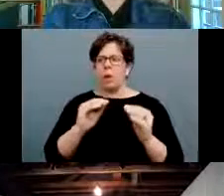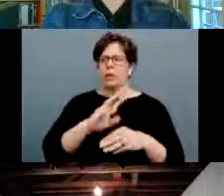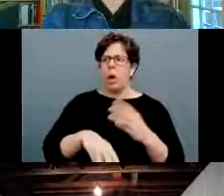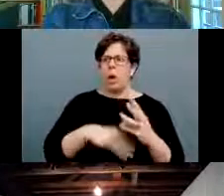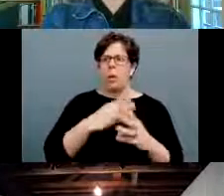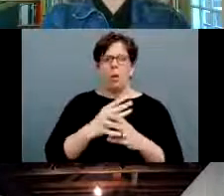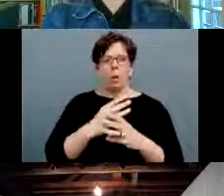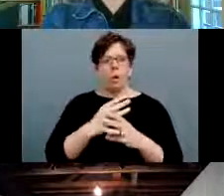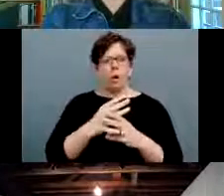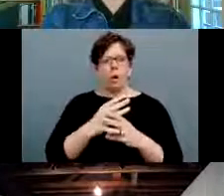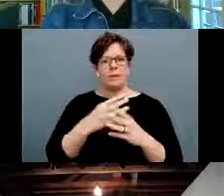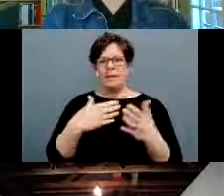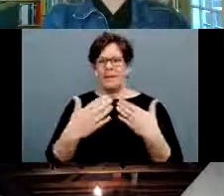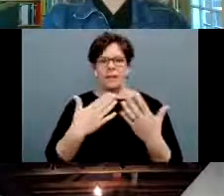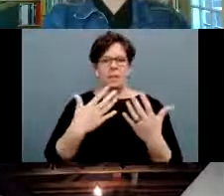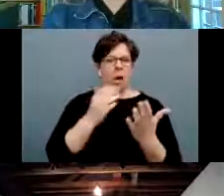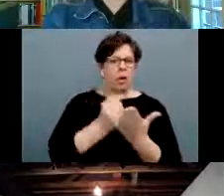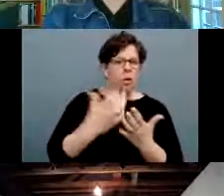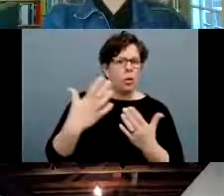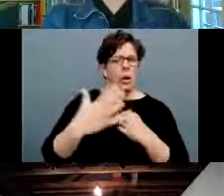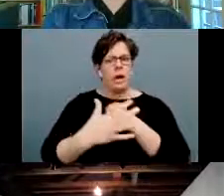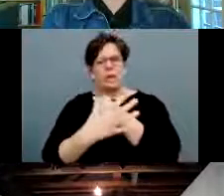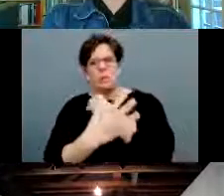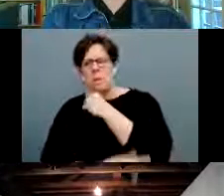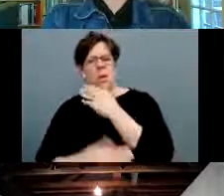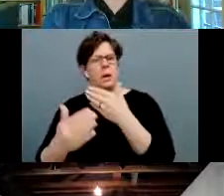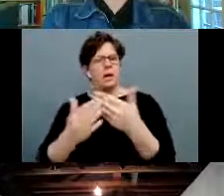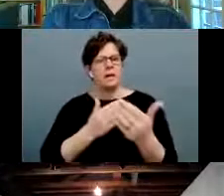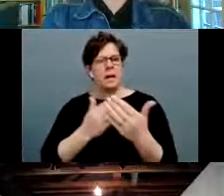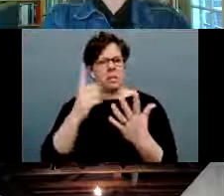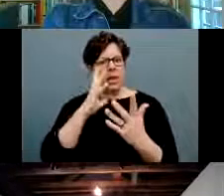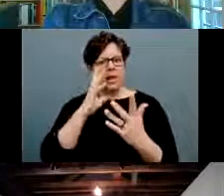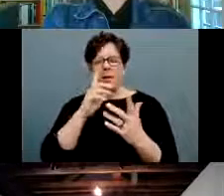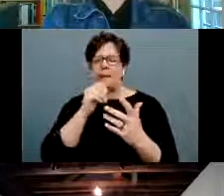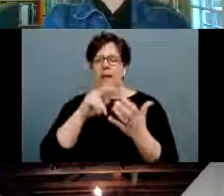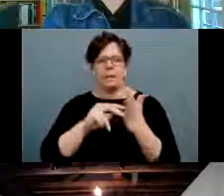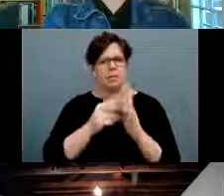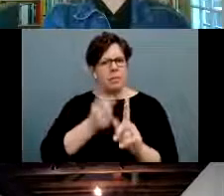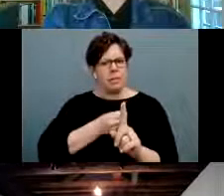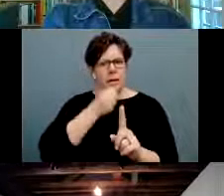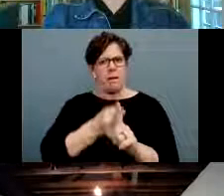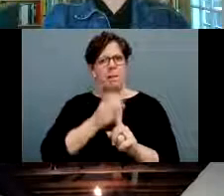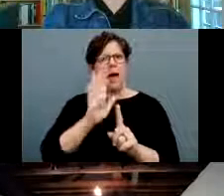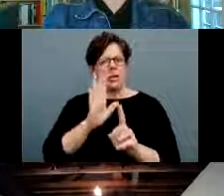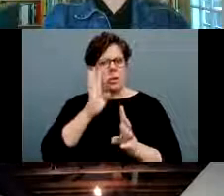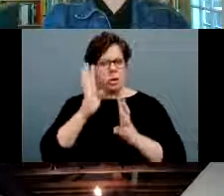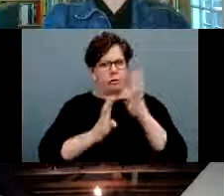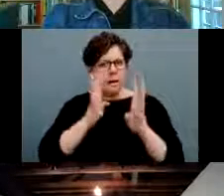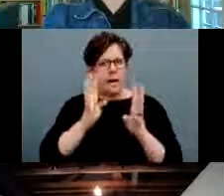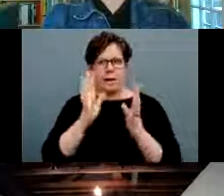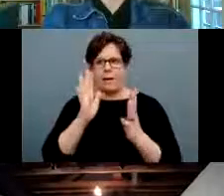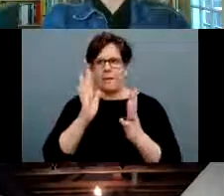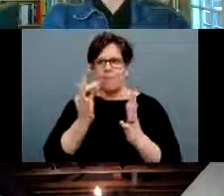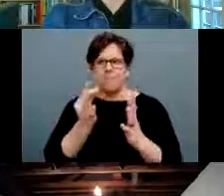can inhibit the sheer will of creative genius, and that everyone has a basic human need to create and to